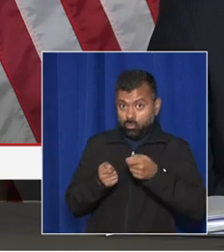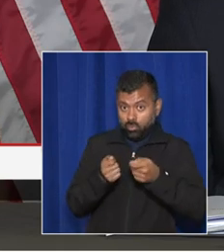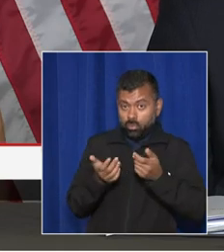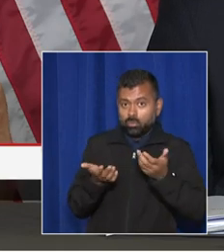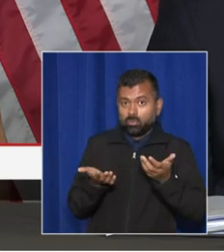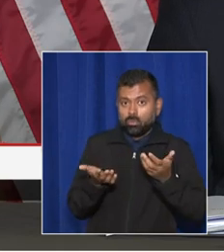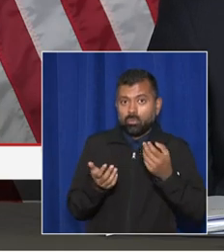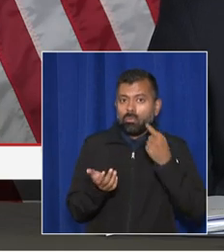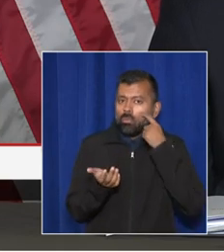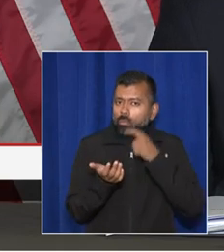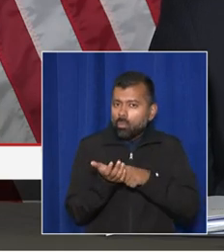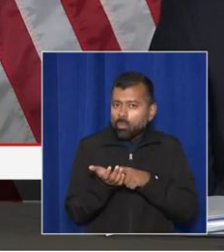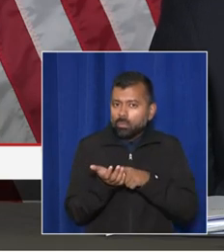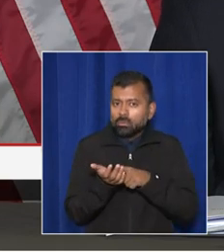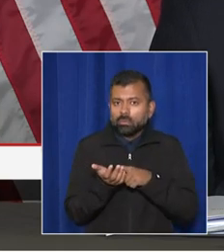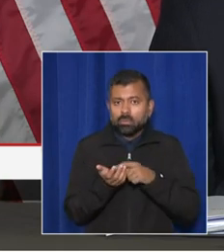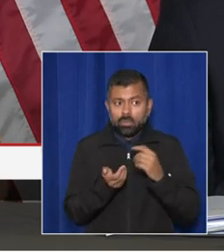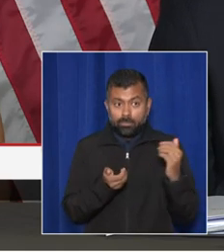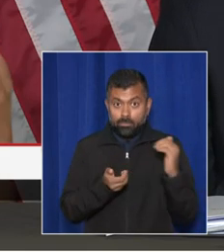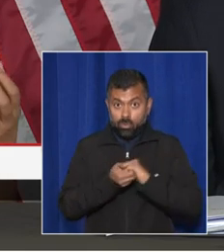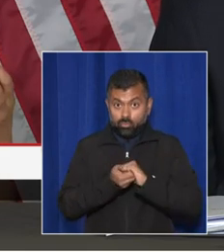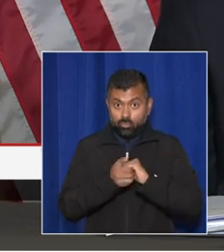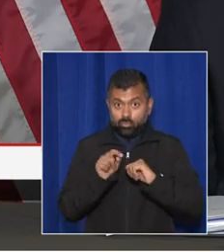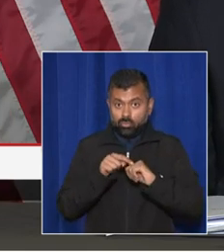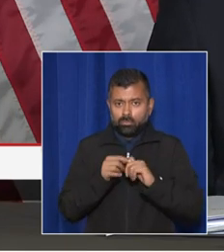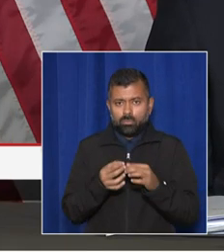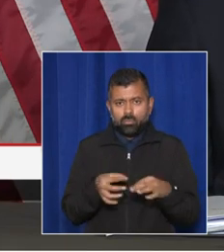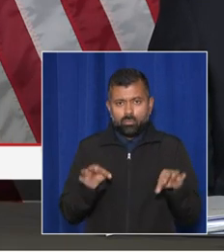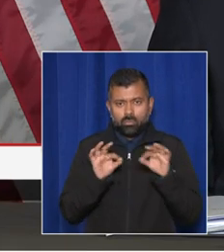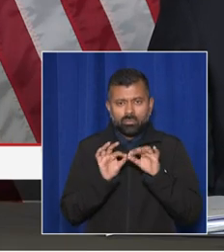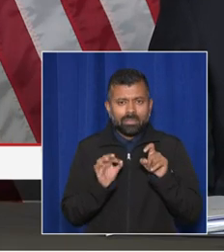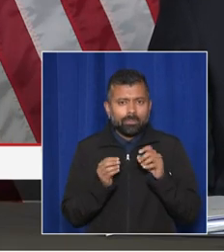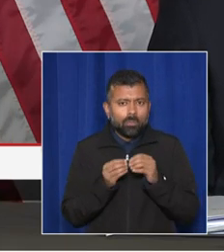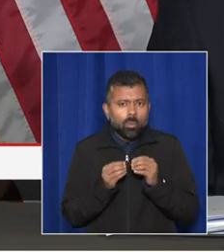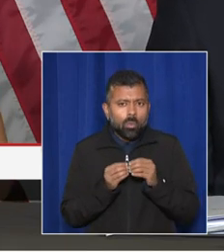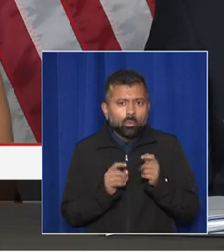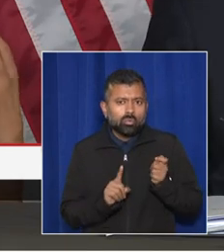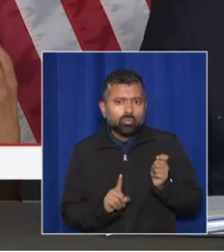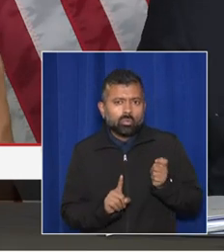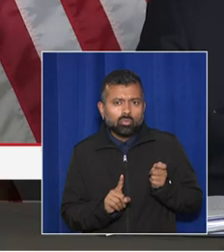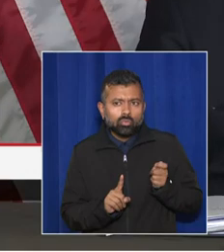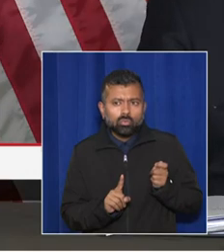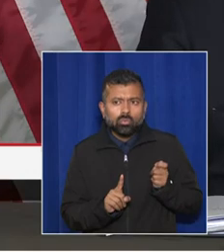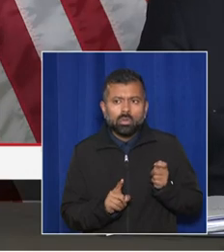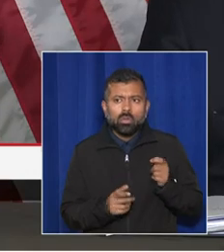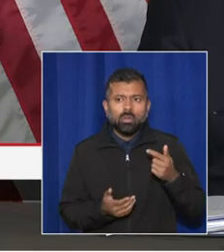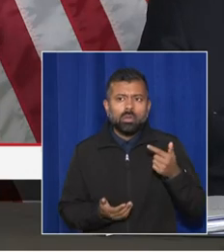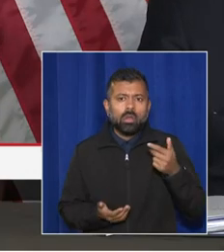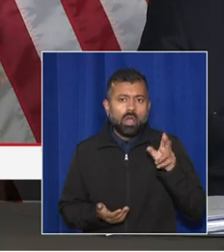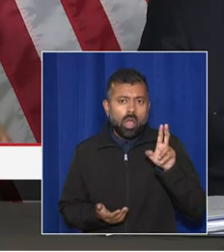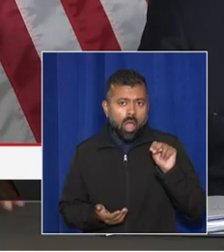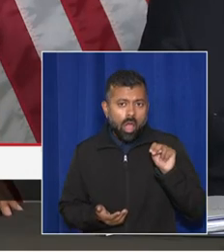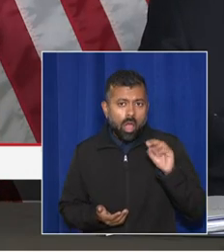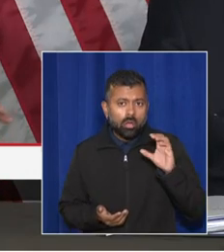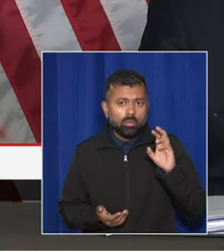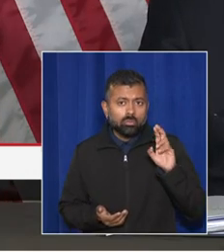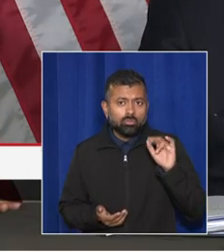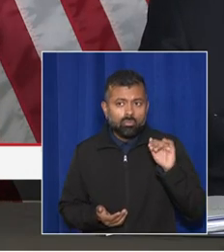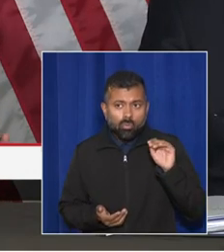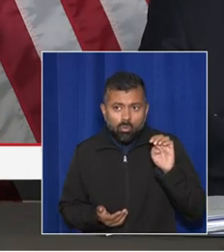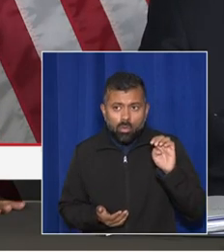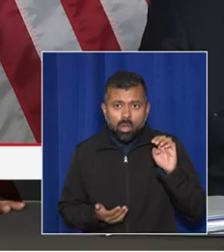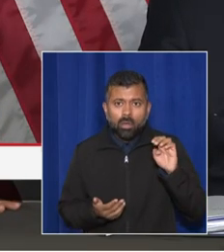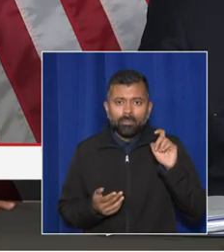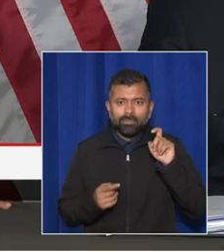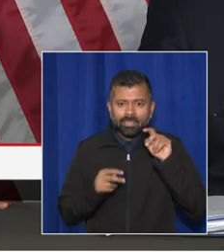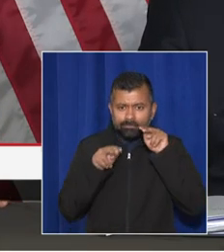play in getting us more judges and focusing on prosecuting gun crime, focusing on repeat offenders. They have a